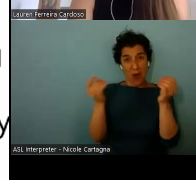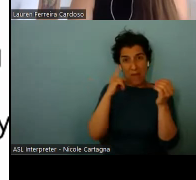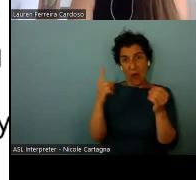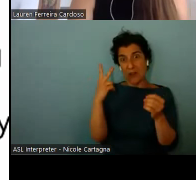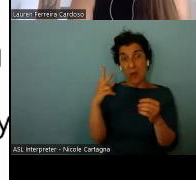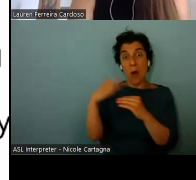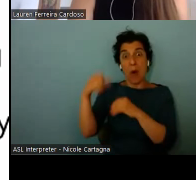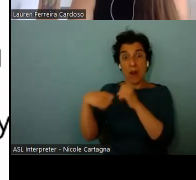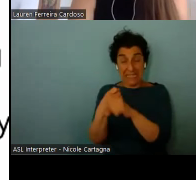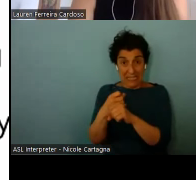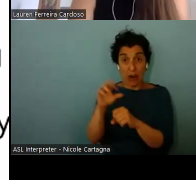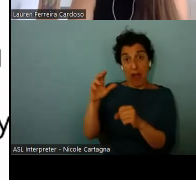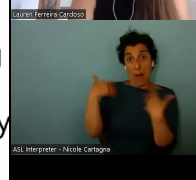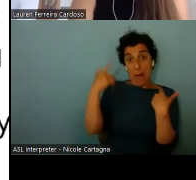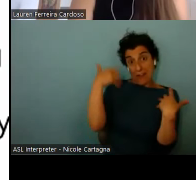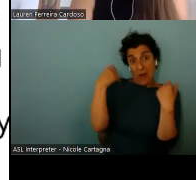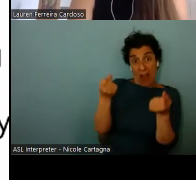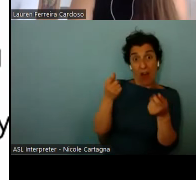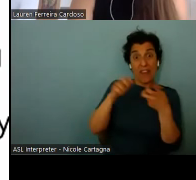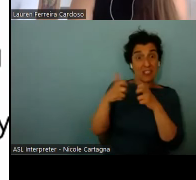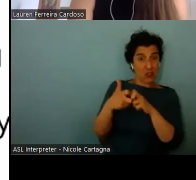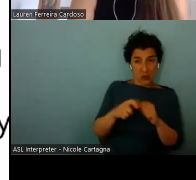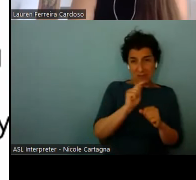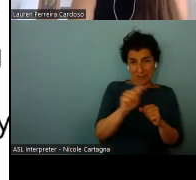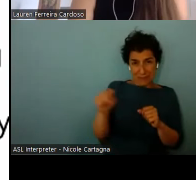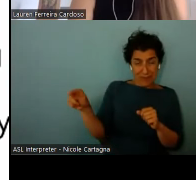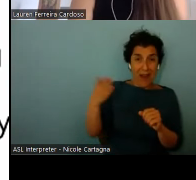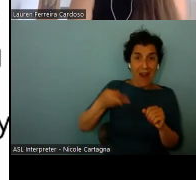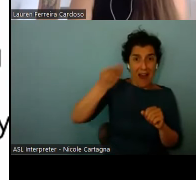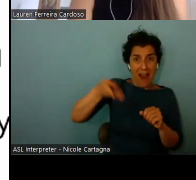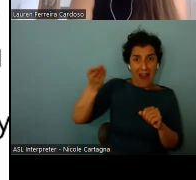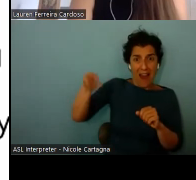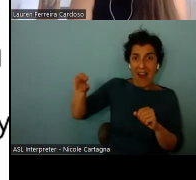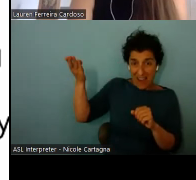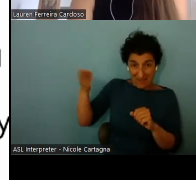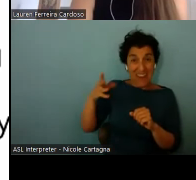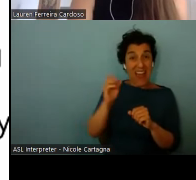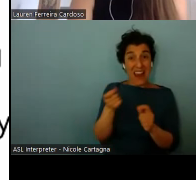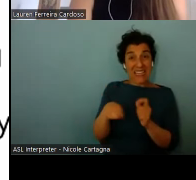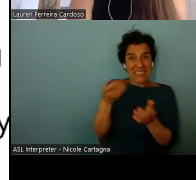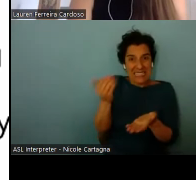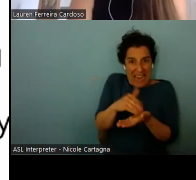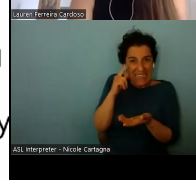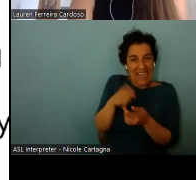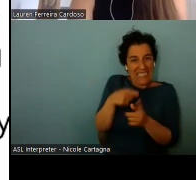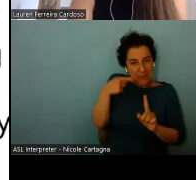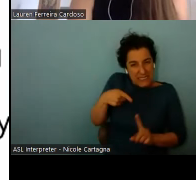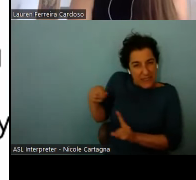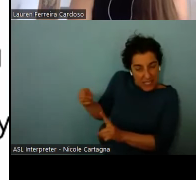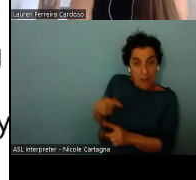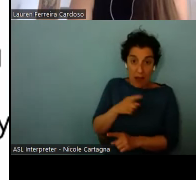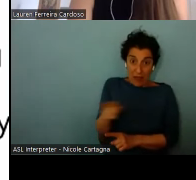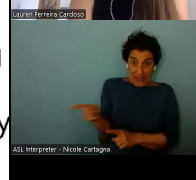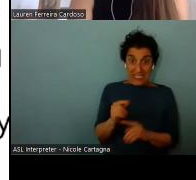health issues in these populations were so high. And again, being able to be specific about these